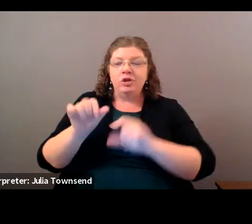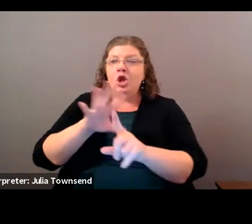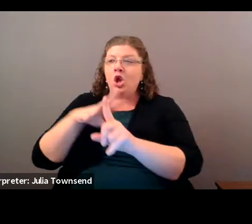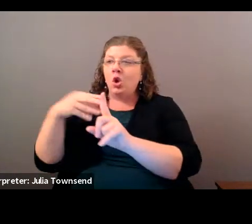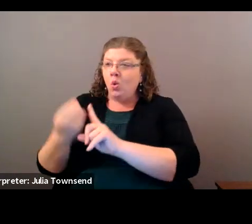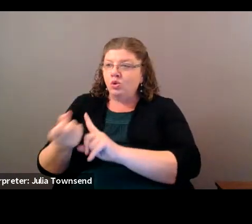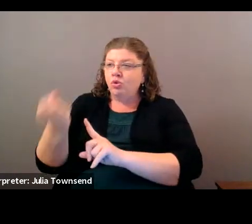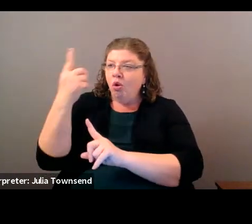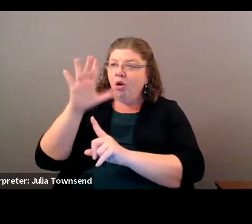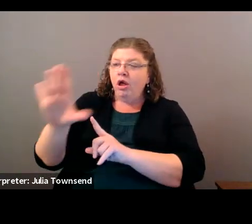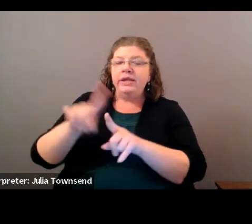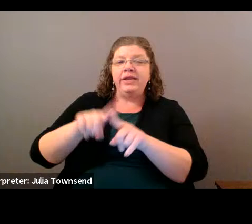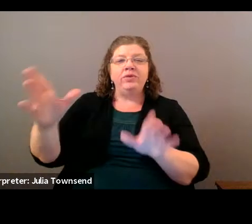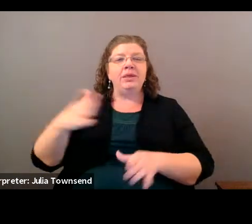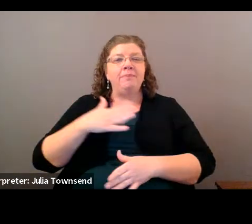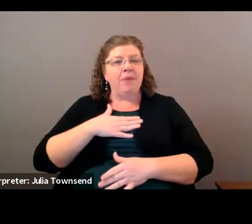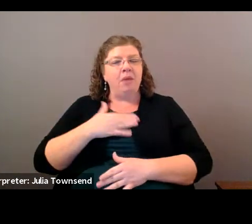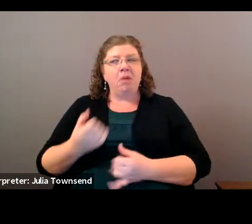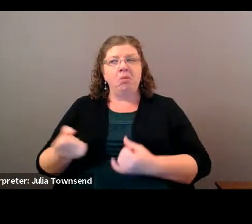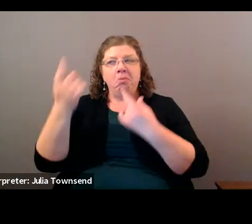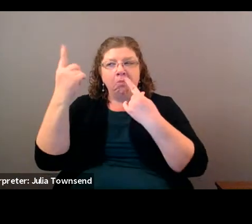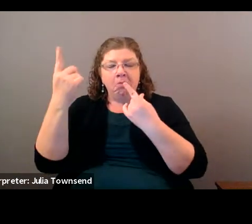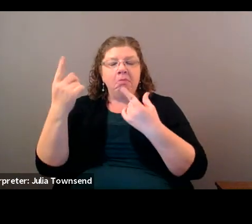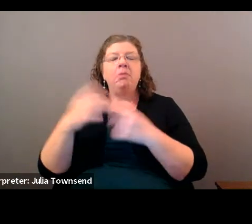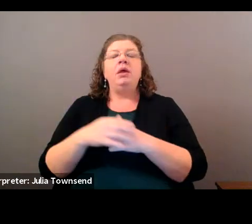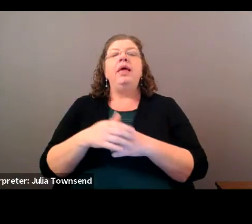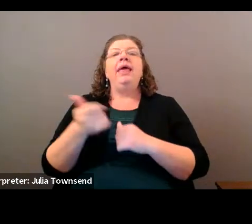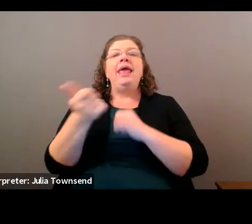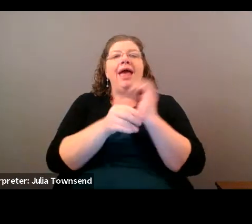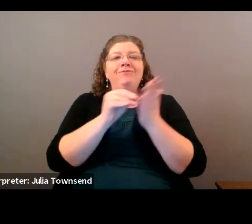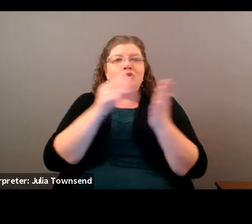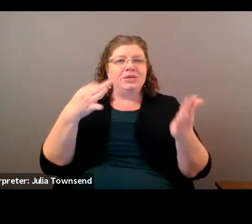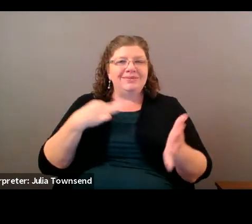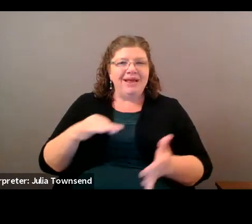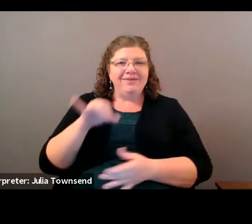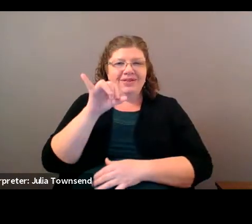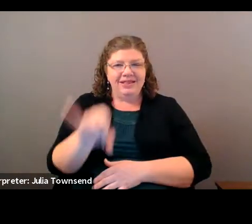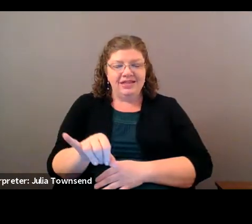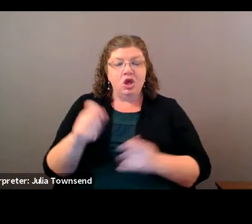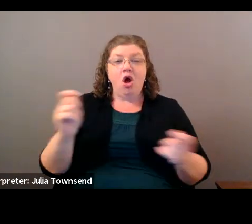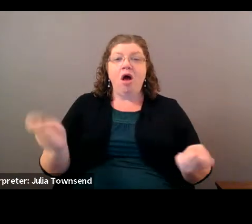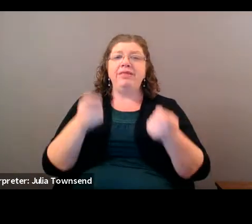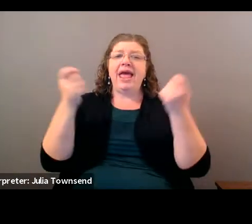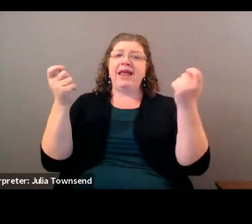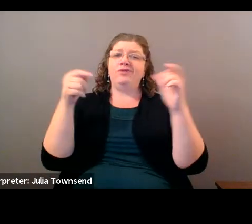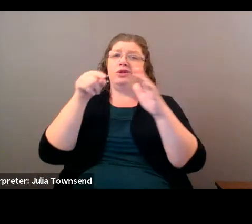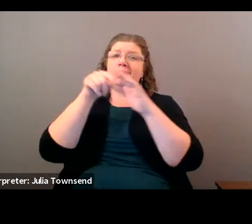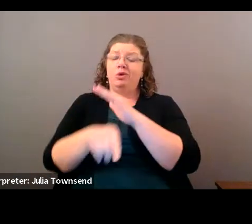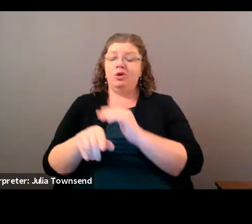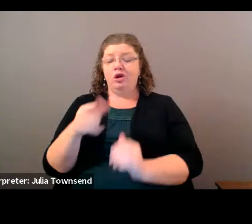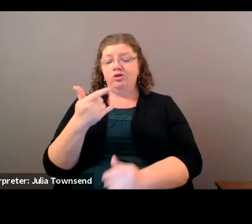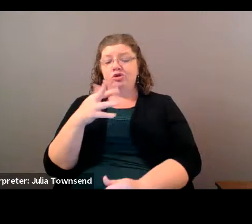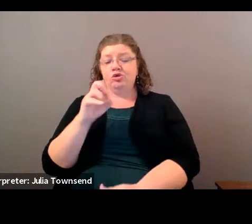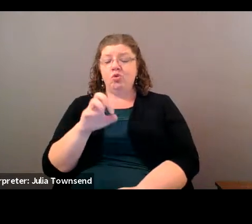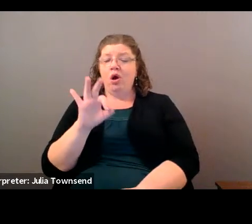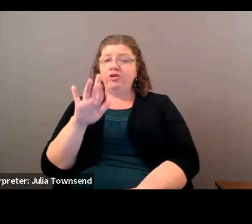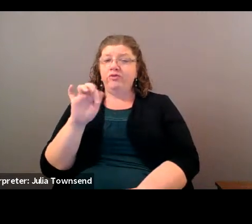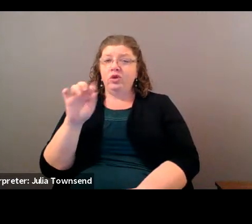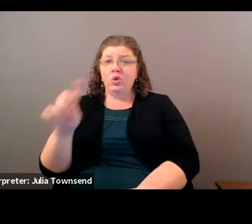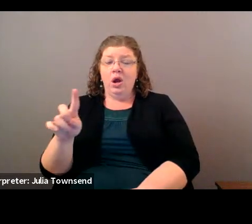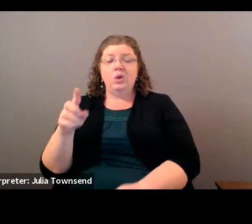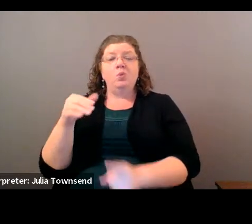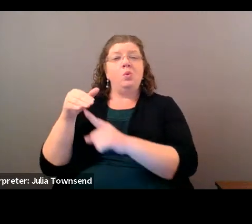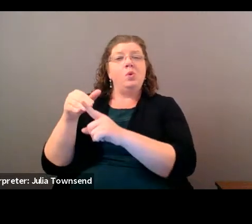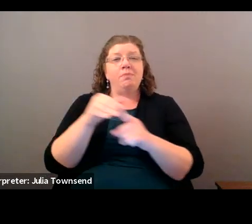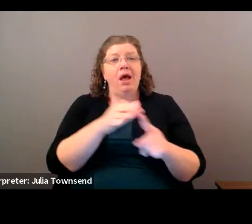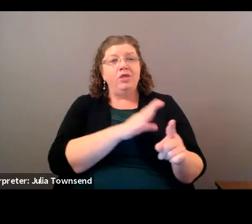their own. Every student benefits from this framework. On the anniversary of the murder of George Floyd, we remind the board of the demands